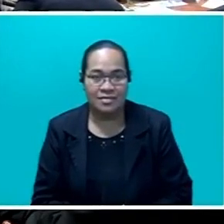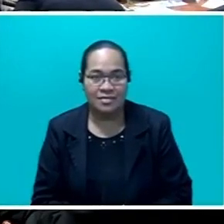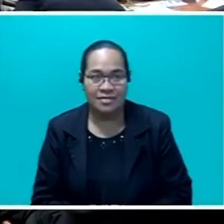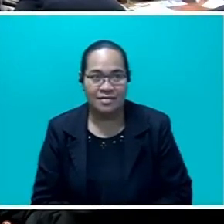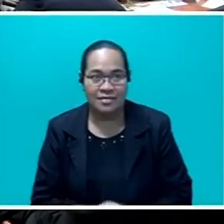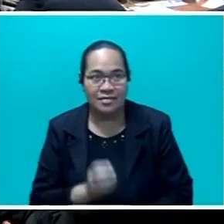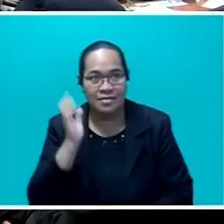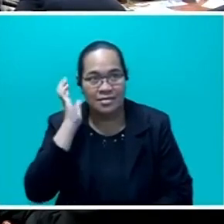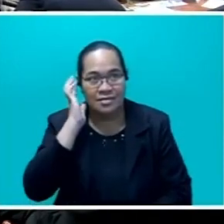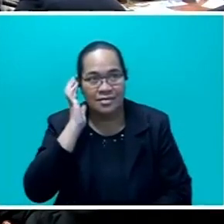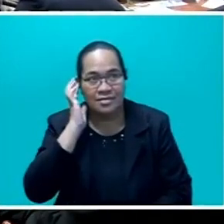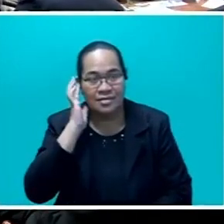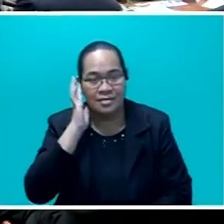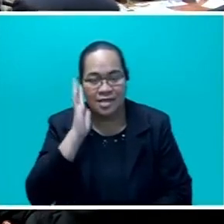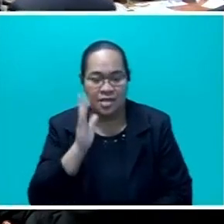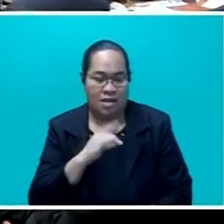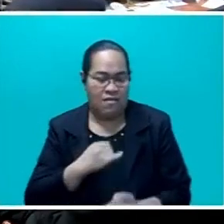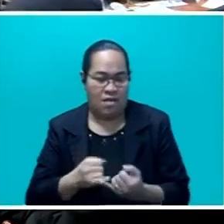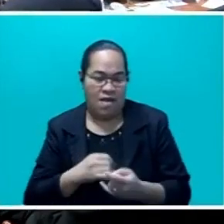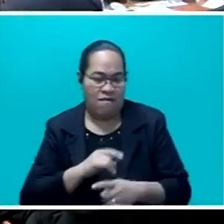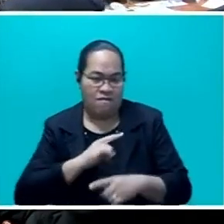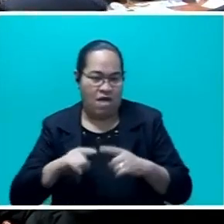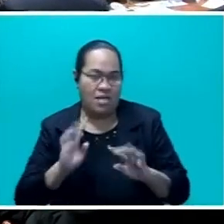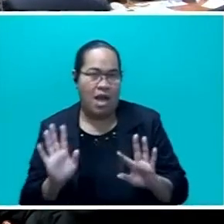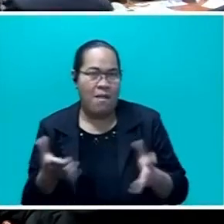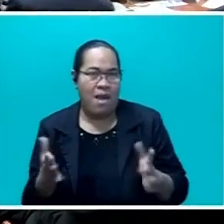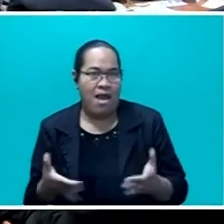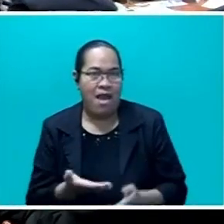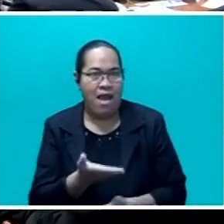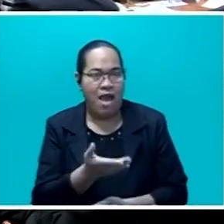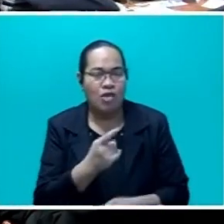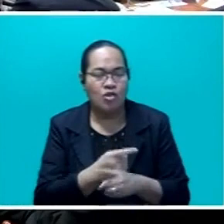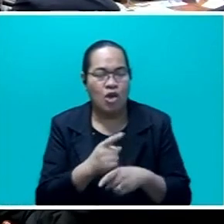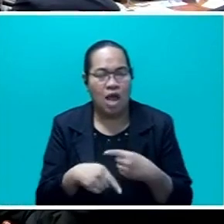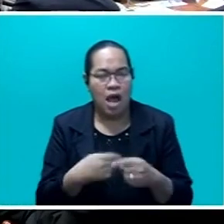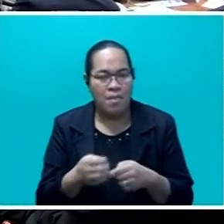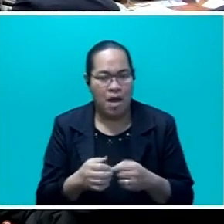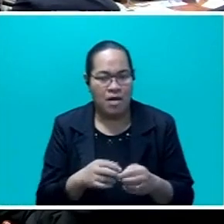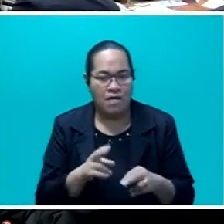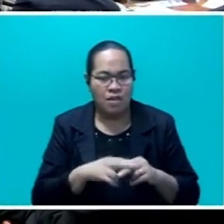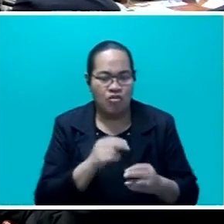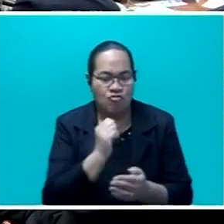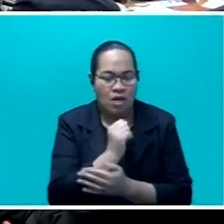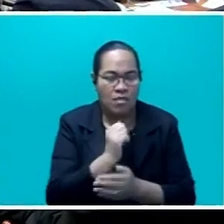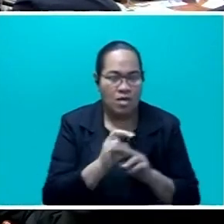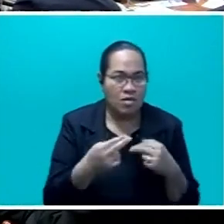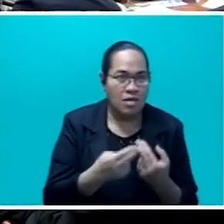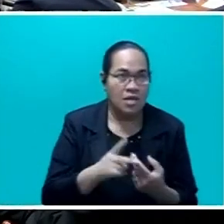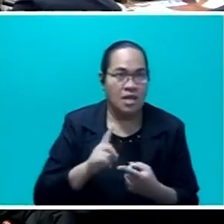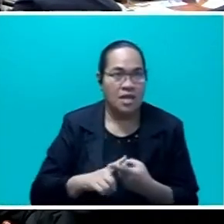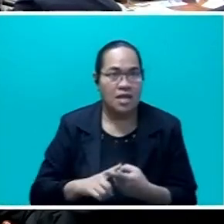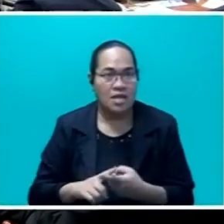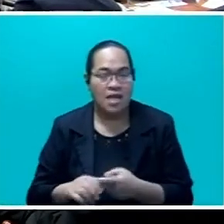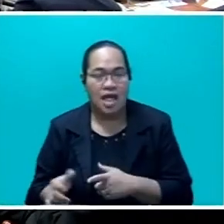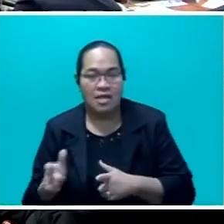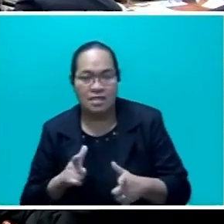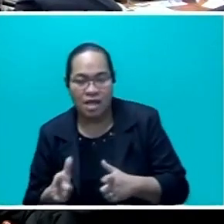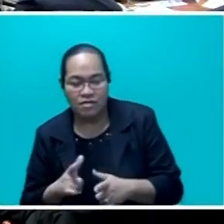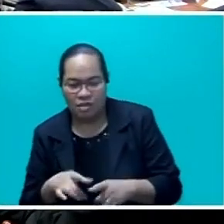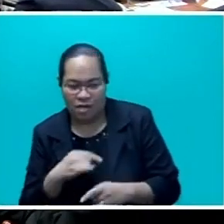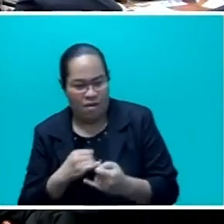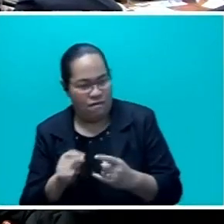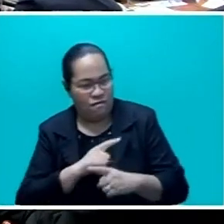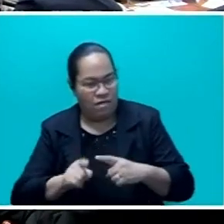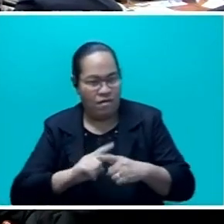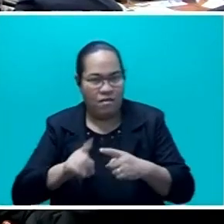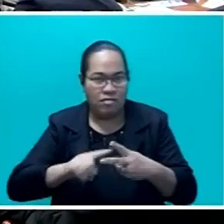He's a very fast player. Talking about the Fiji Rugby Union and the Fijiana team. He's a very fast